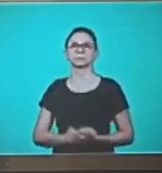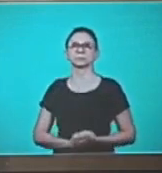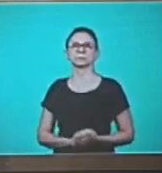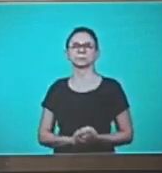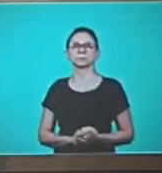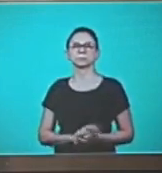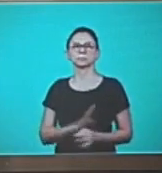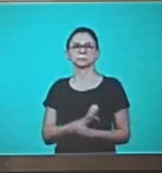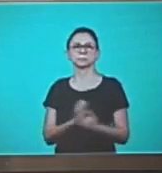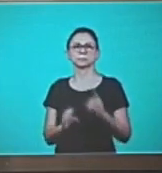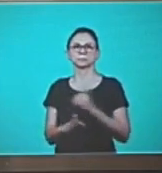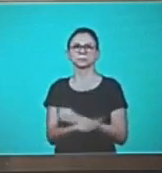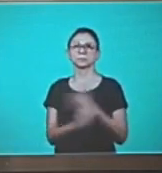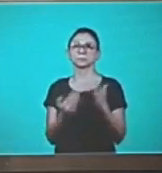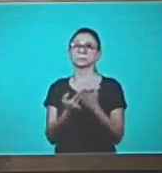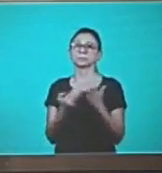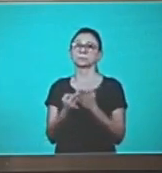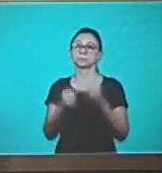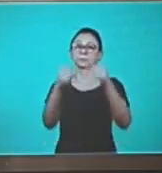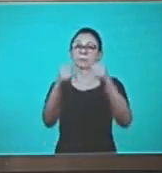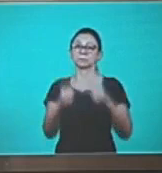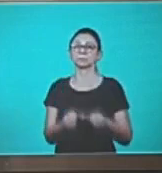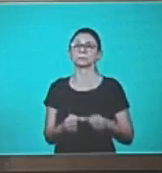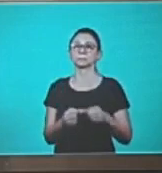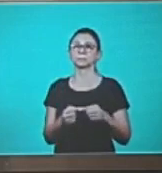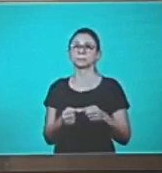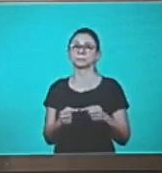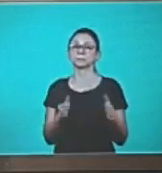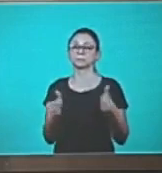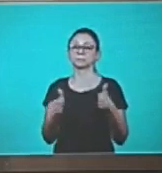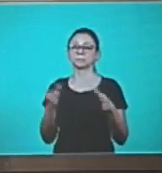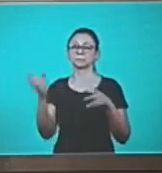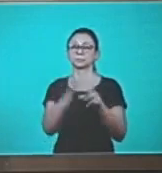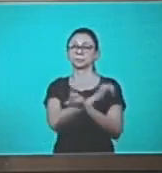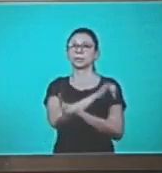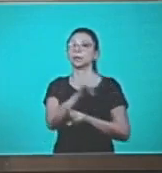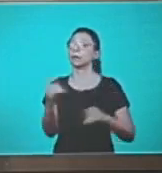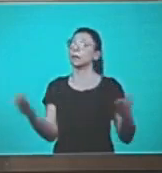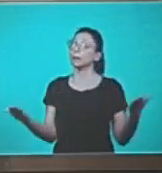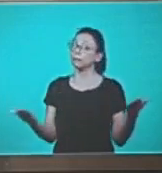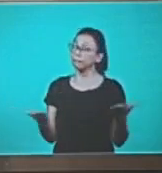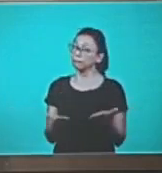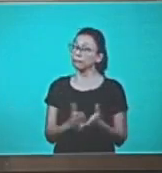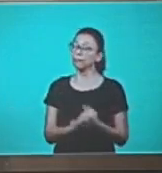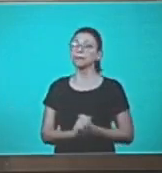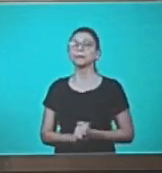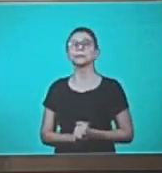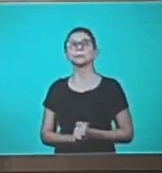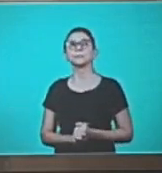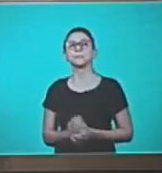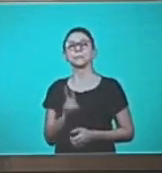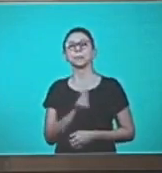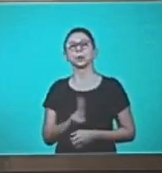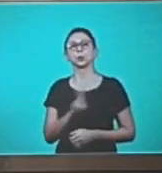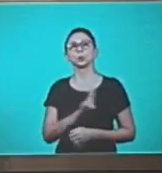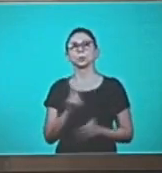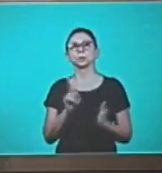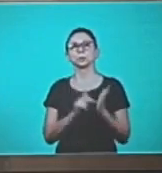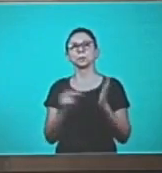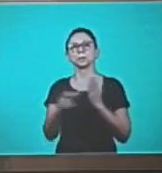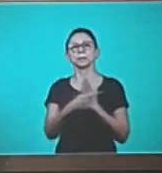to the study, biblical study that is related to the prophetic moment that the church is living in this last hour, based on the parable